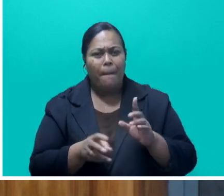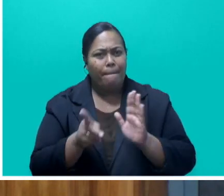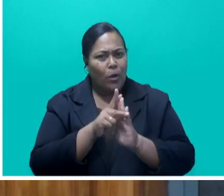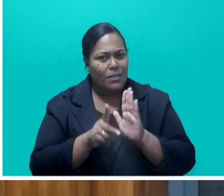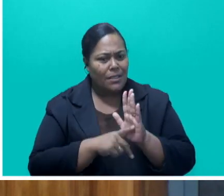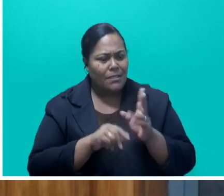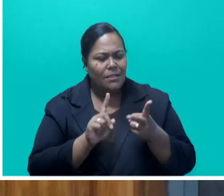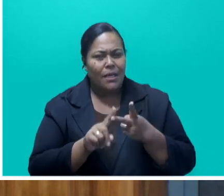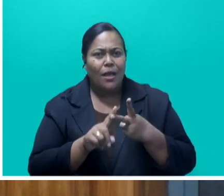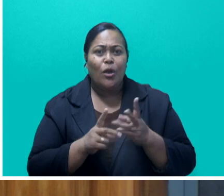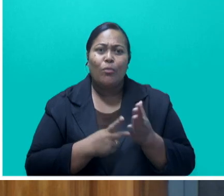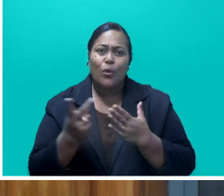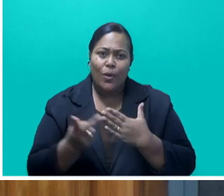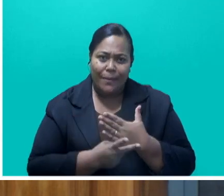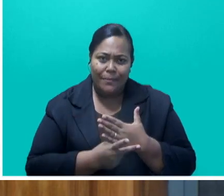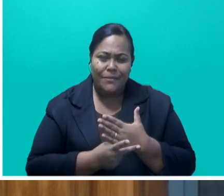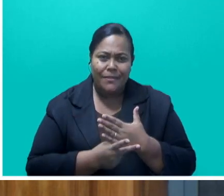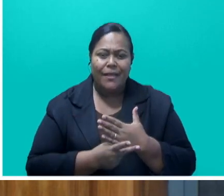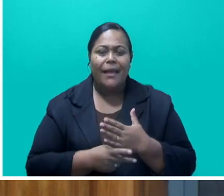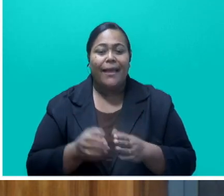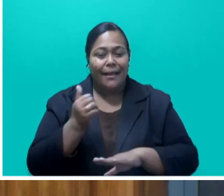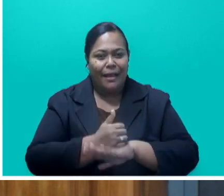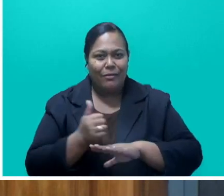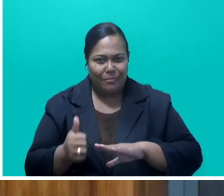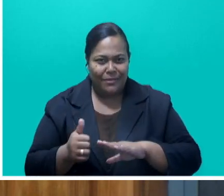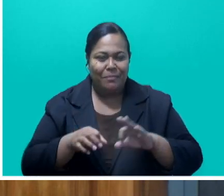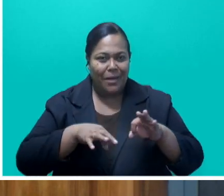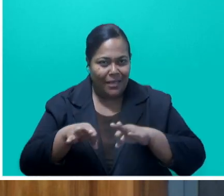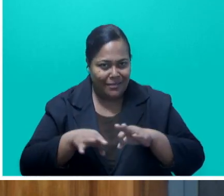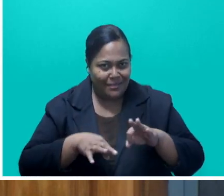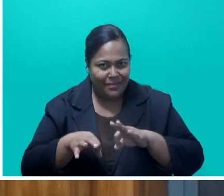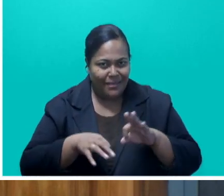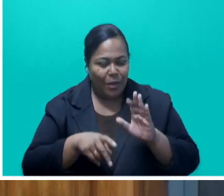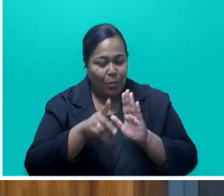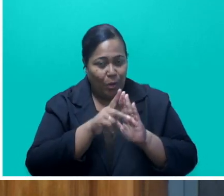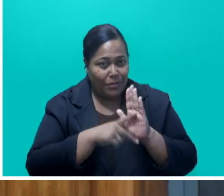and initiatives of government and its legislative agendas.